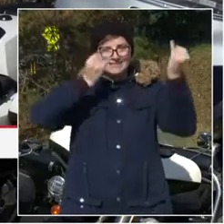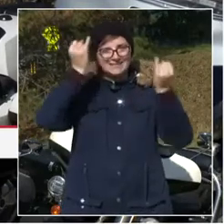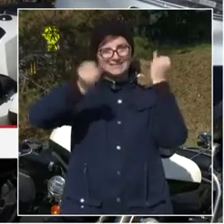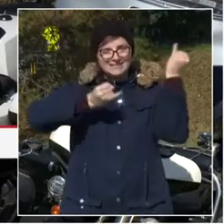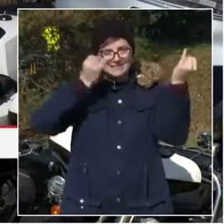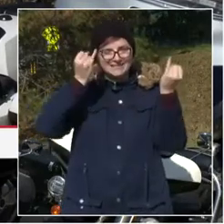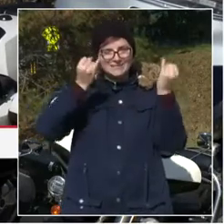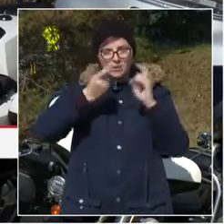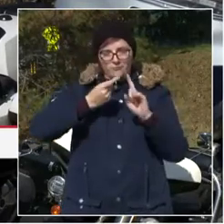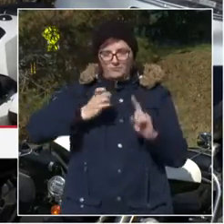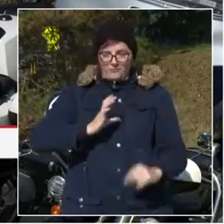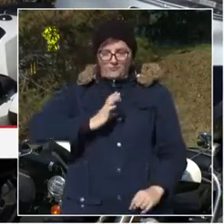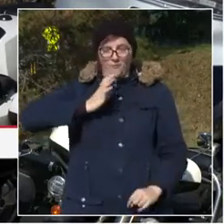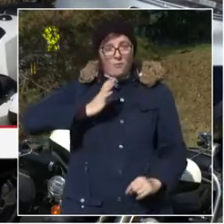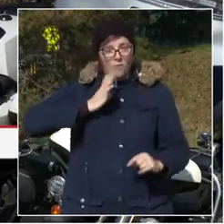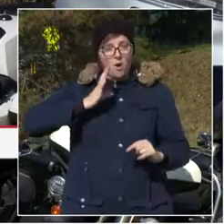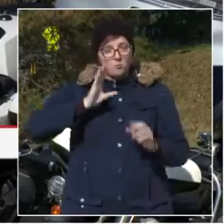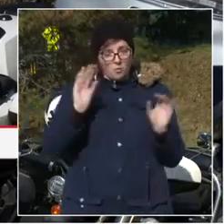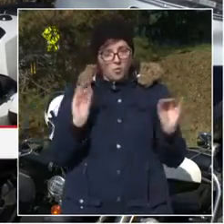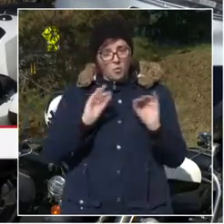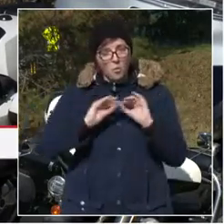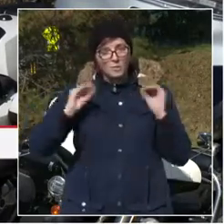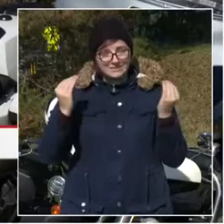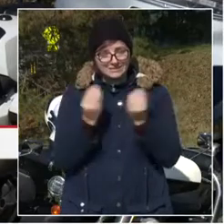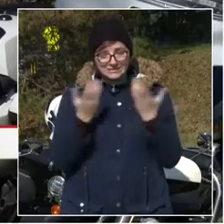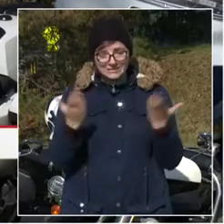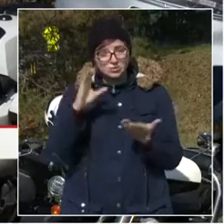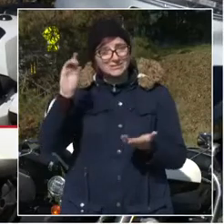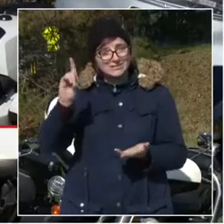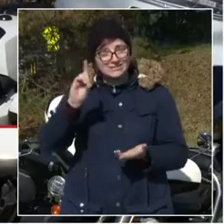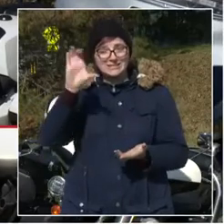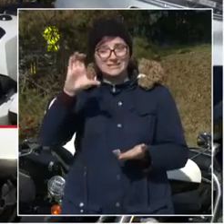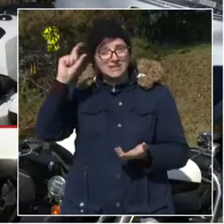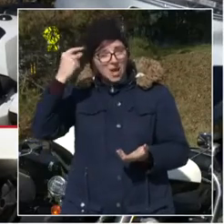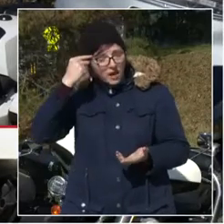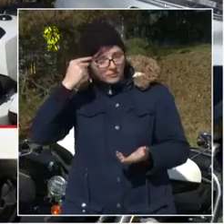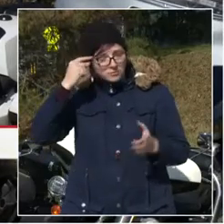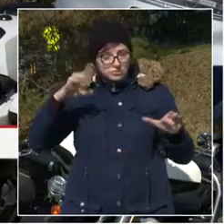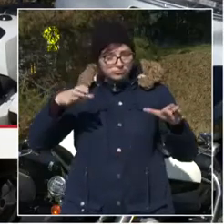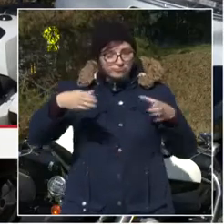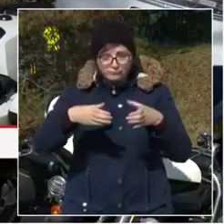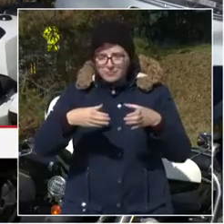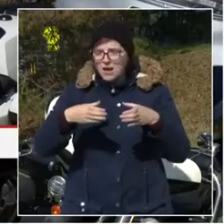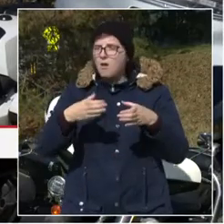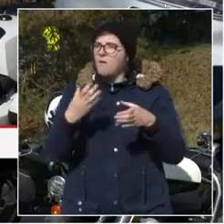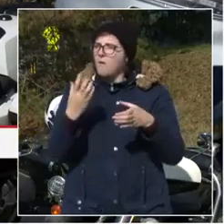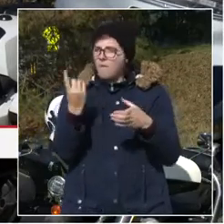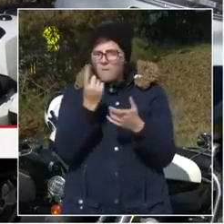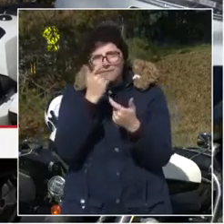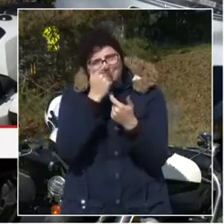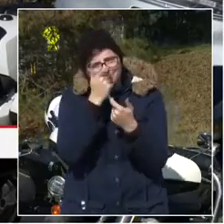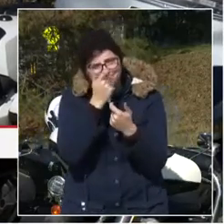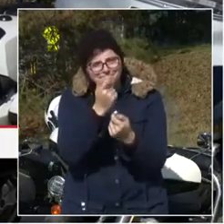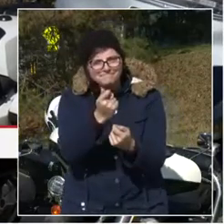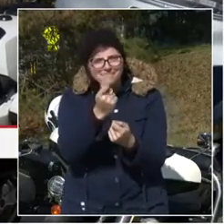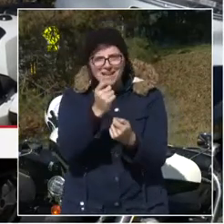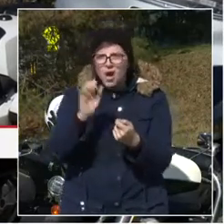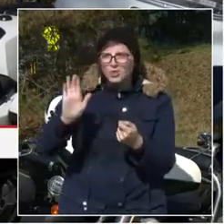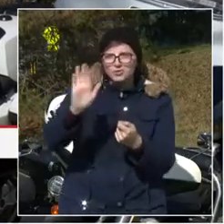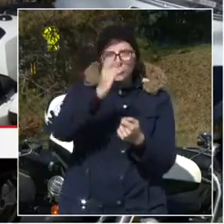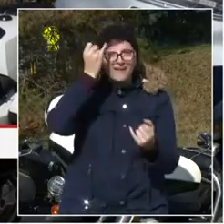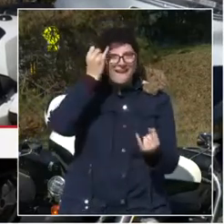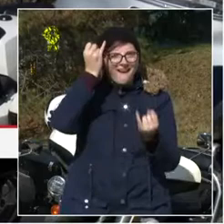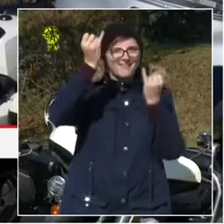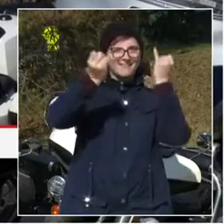our very formal organizations in D.C. government and stakeholders, we're always interested in